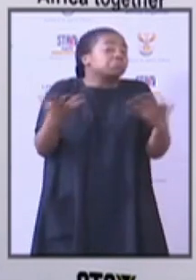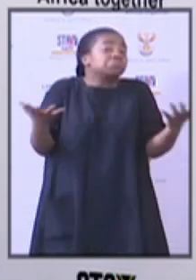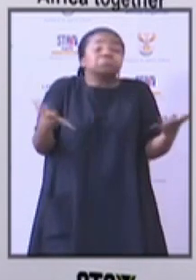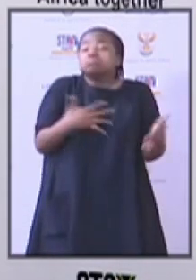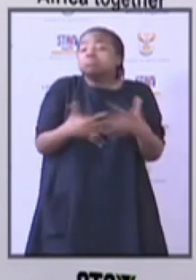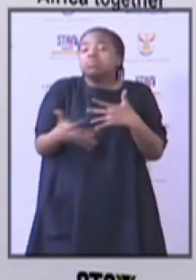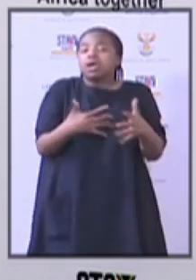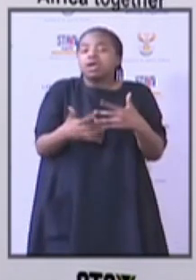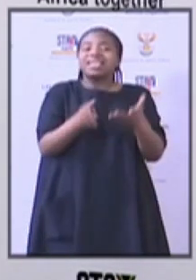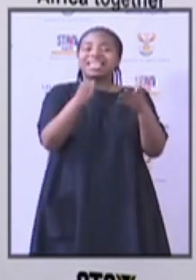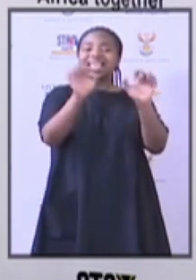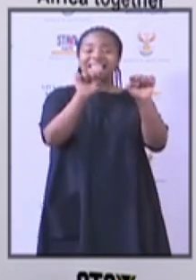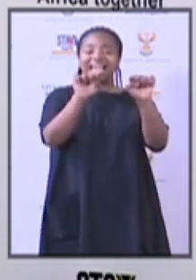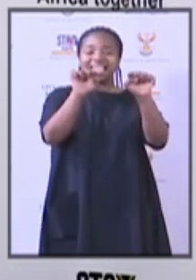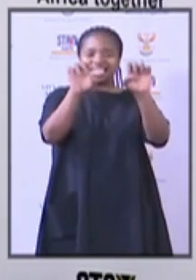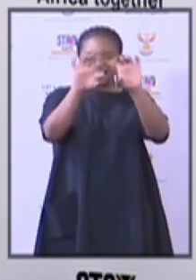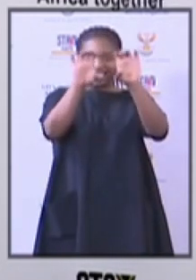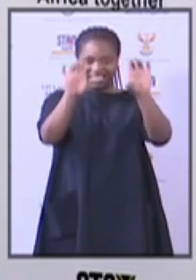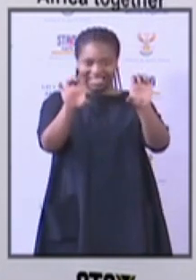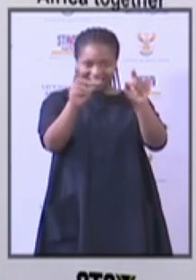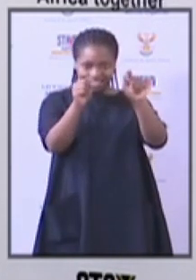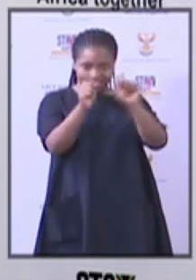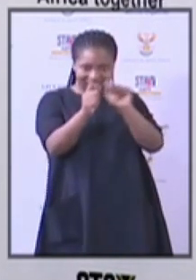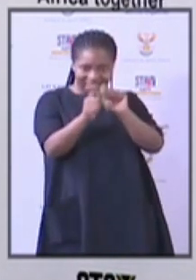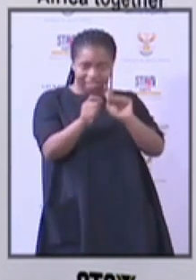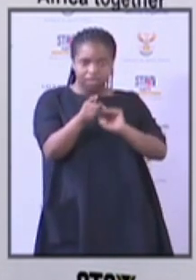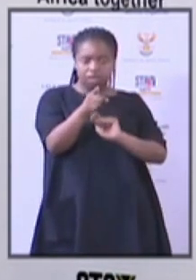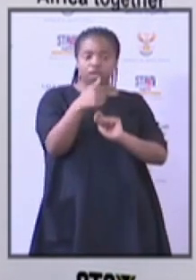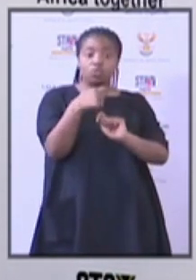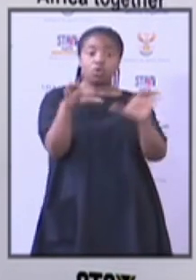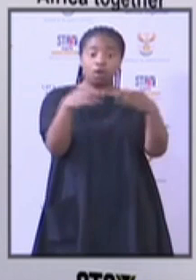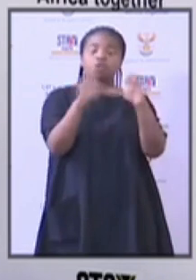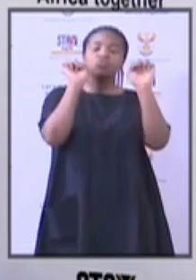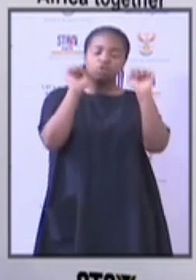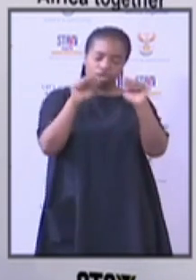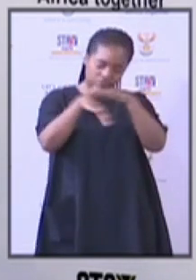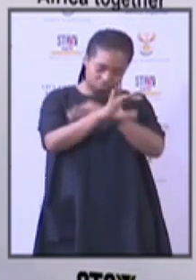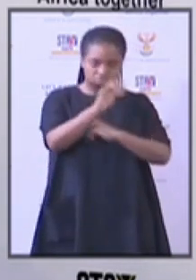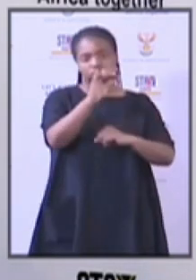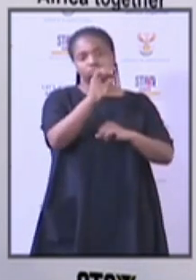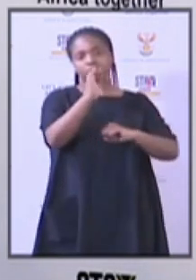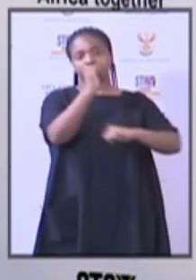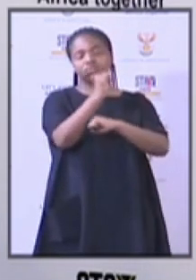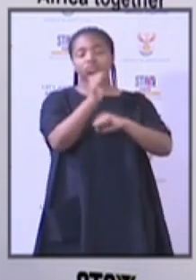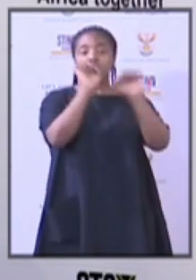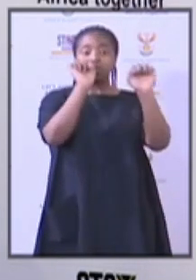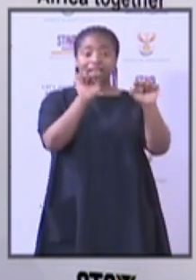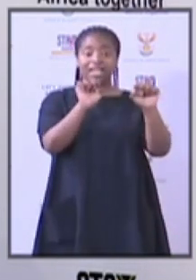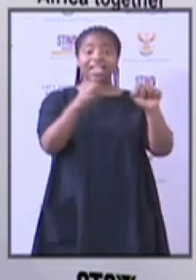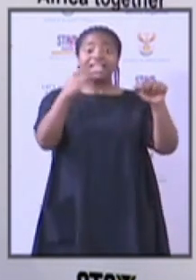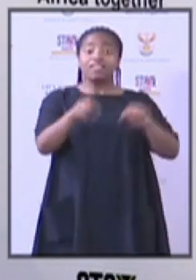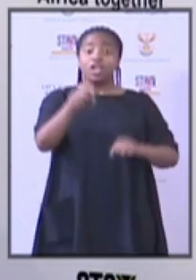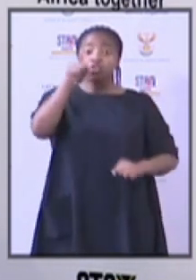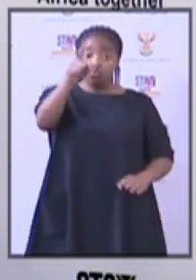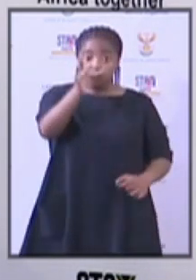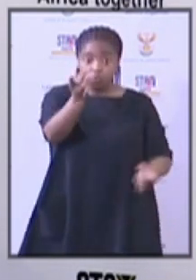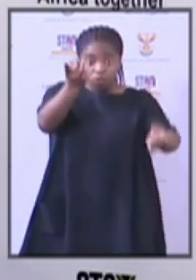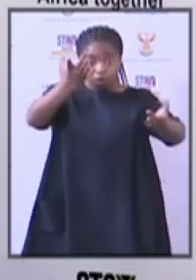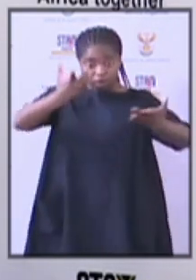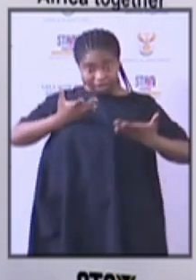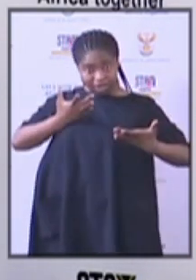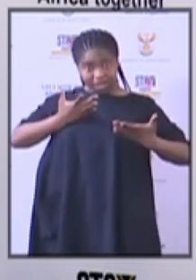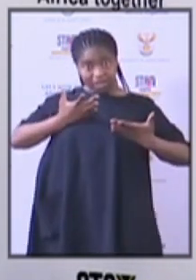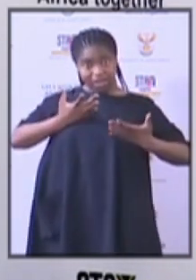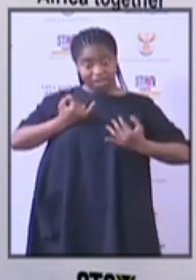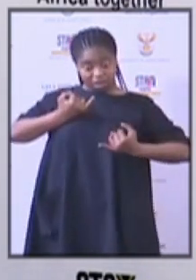that we call rectification. So these are groups of people. Those who want to amend that which the information which they